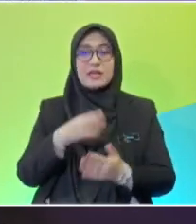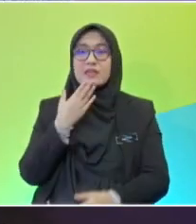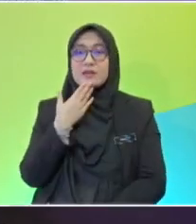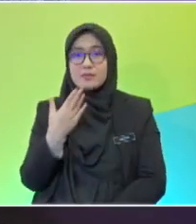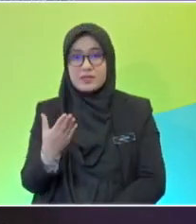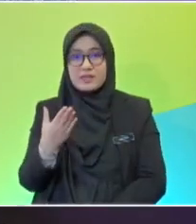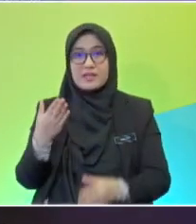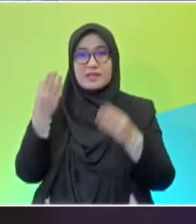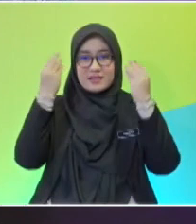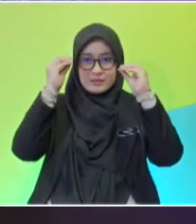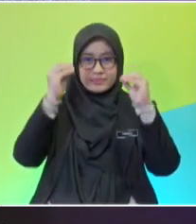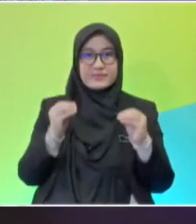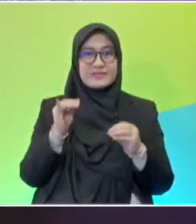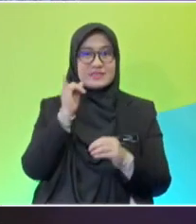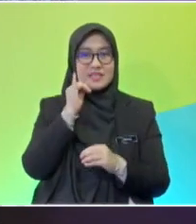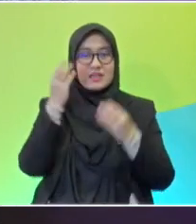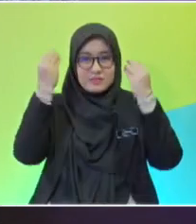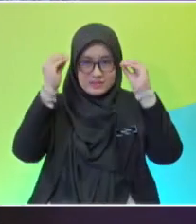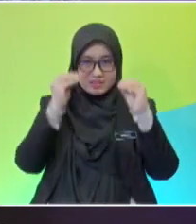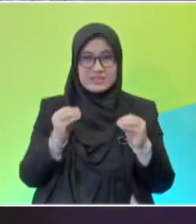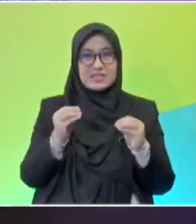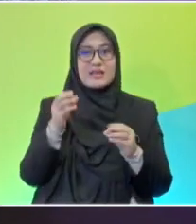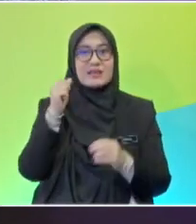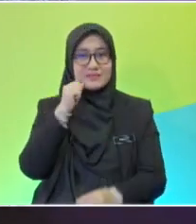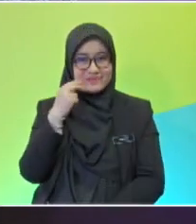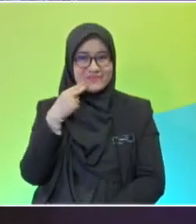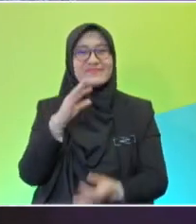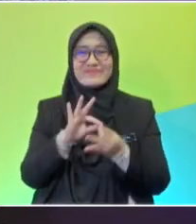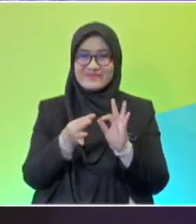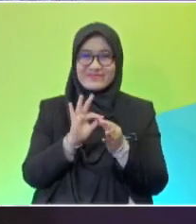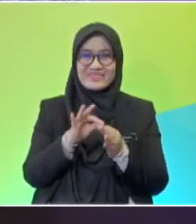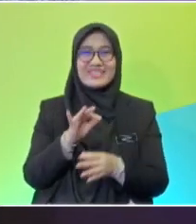Miss Ima. My pleasure. As well as Miss Amira as our sign language interpreter for